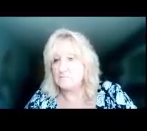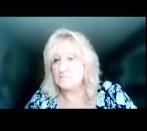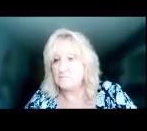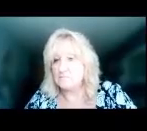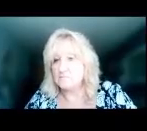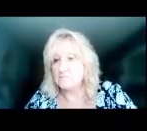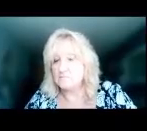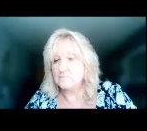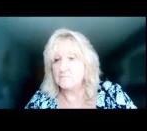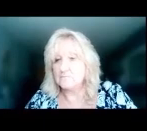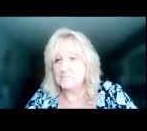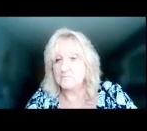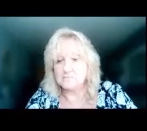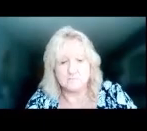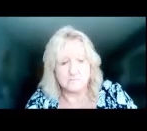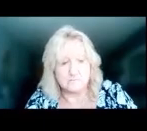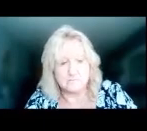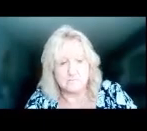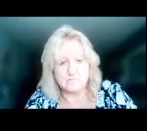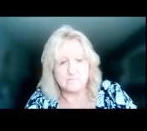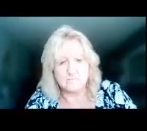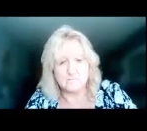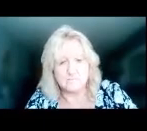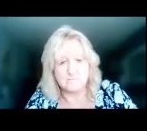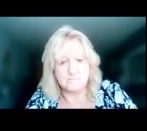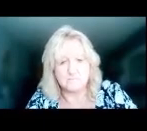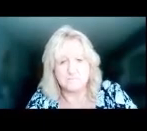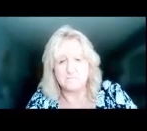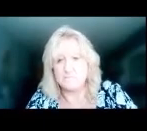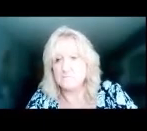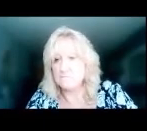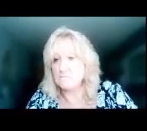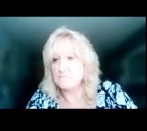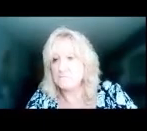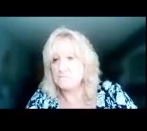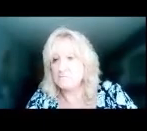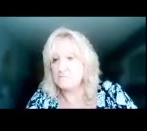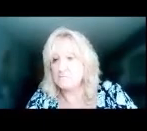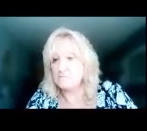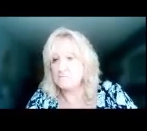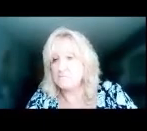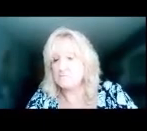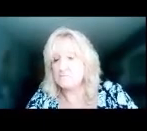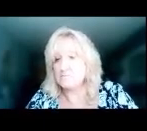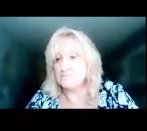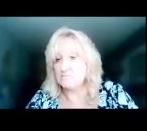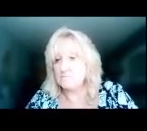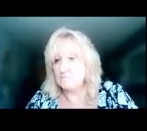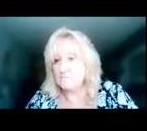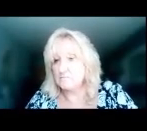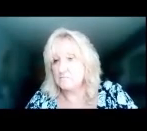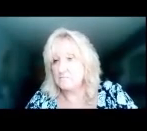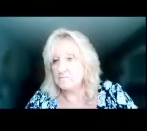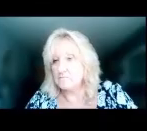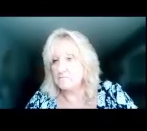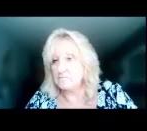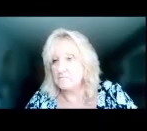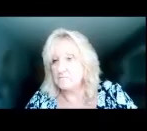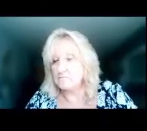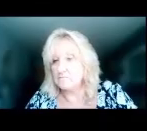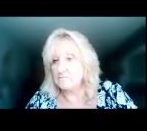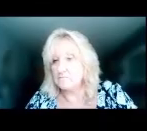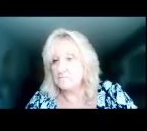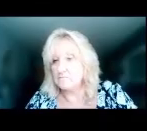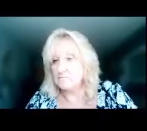or recommended settings and all settings. You'll need to tap on the all, and